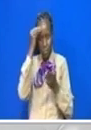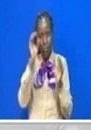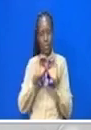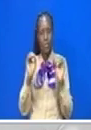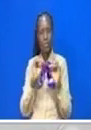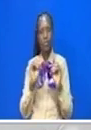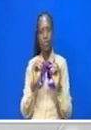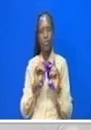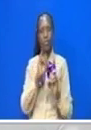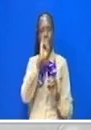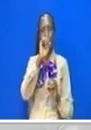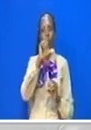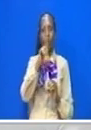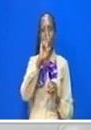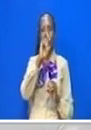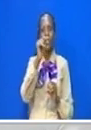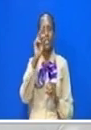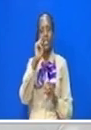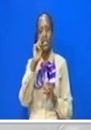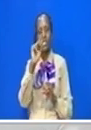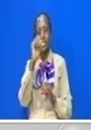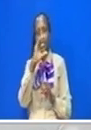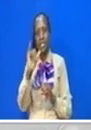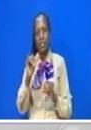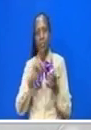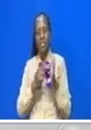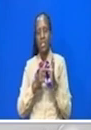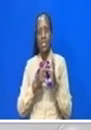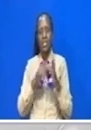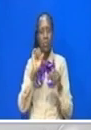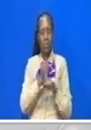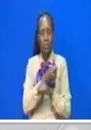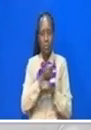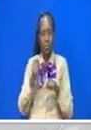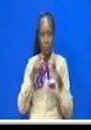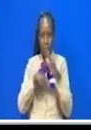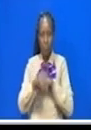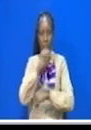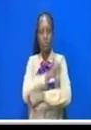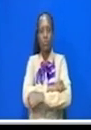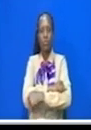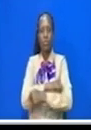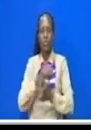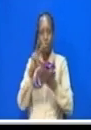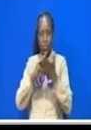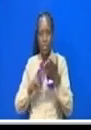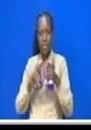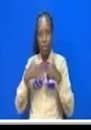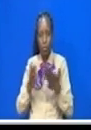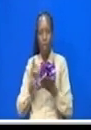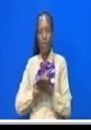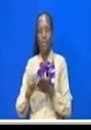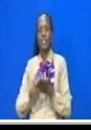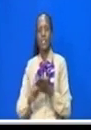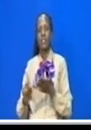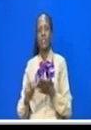mean? We are only talking about the inability to read or write. So the government wanted to do away with